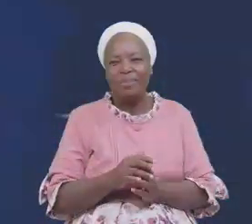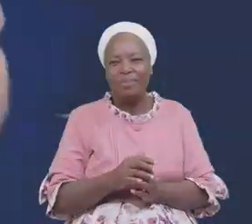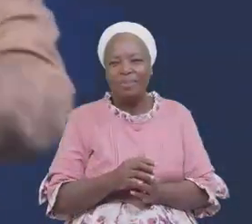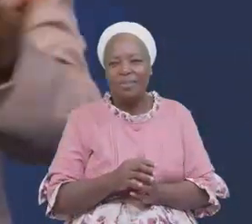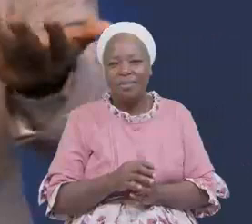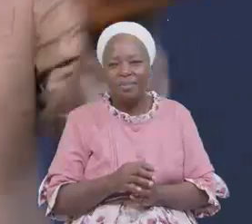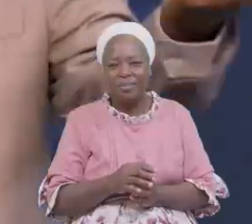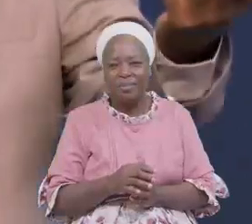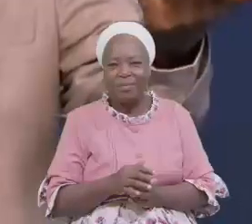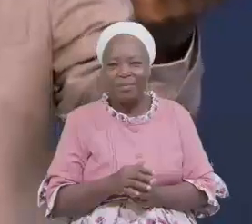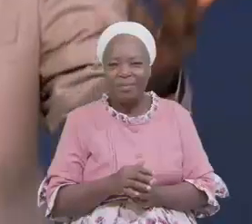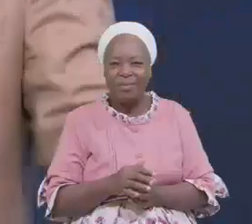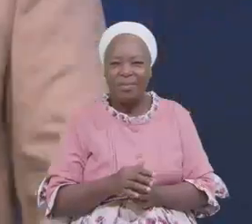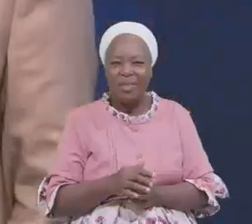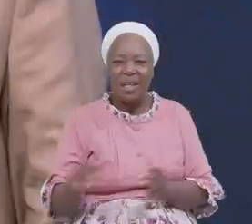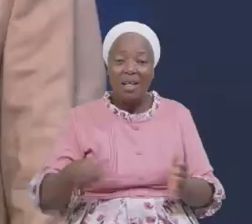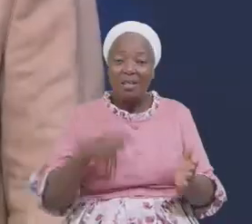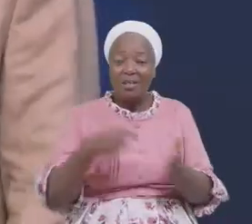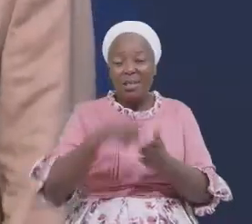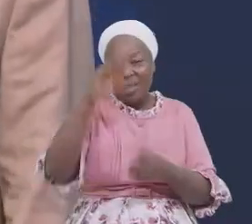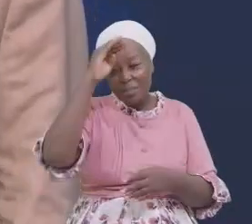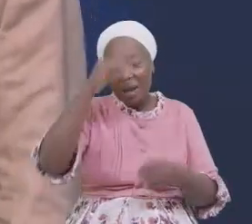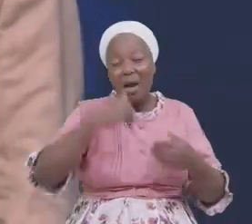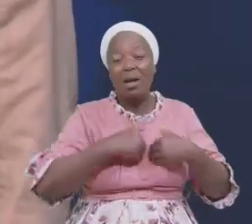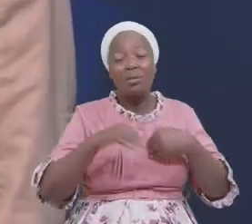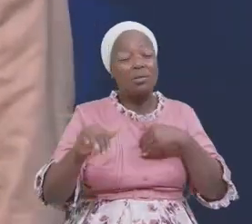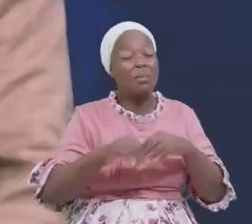He had done a lot in his life.